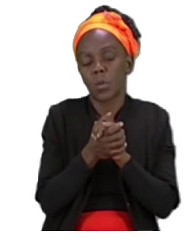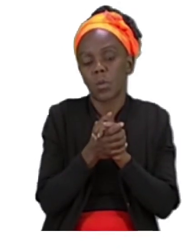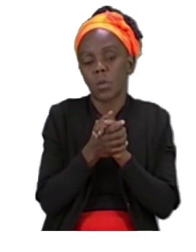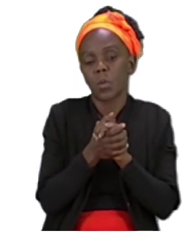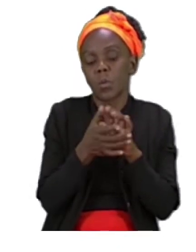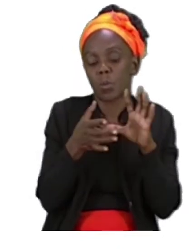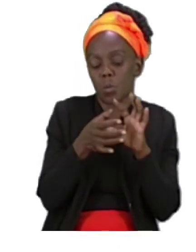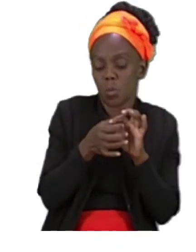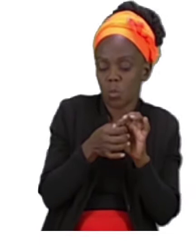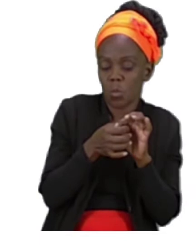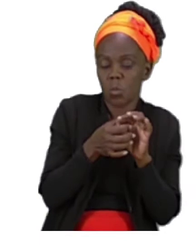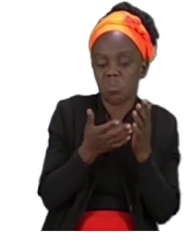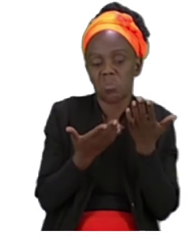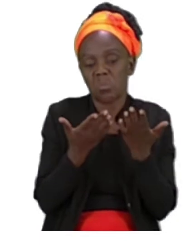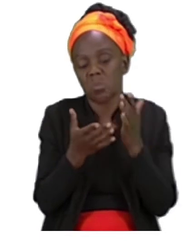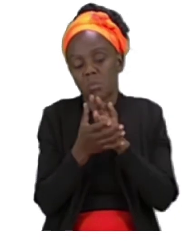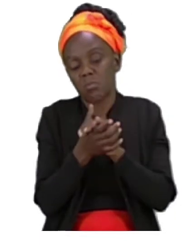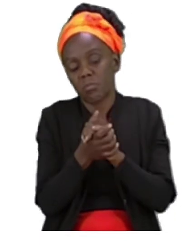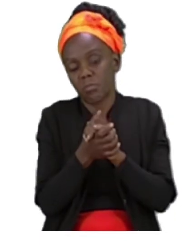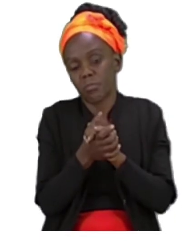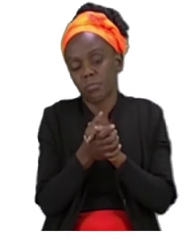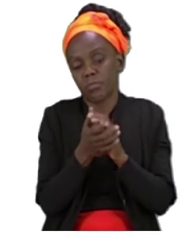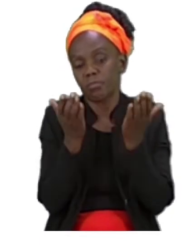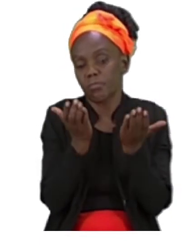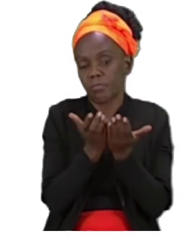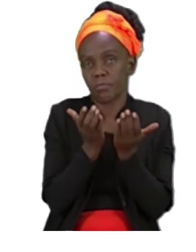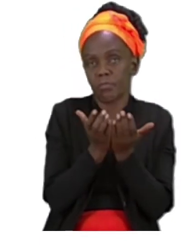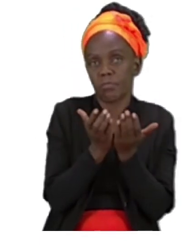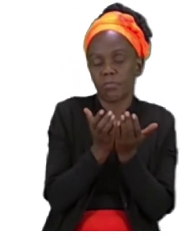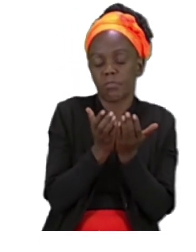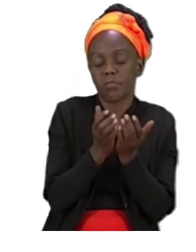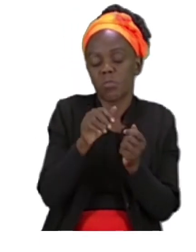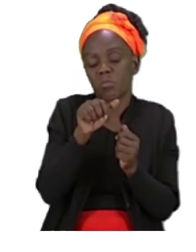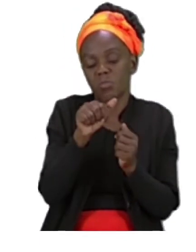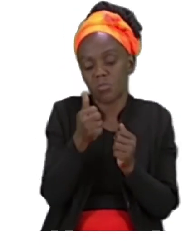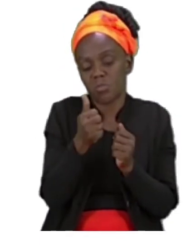a friend when you go to the holiday, or any friend that